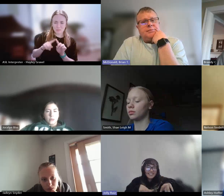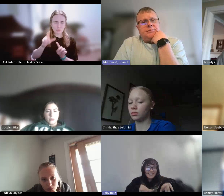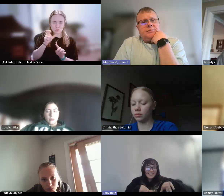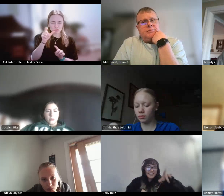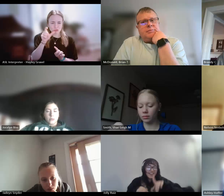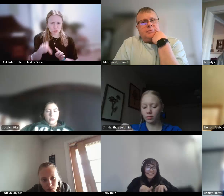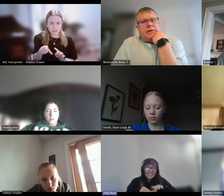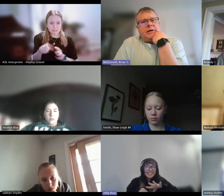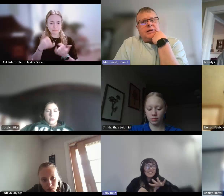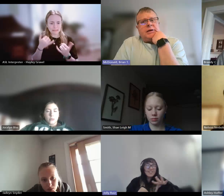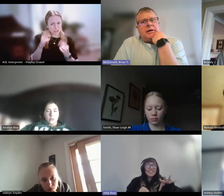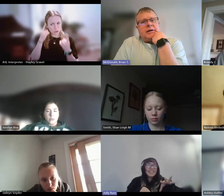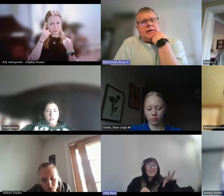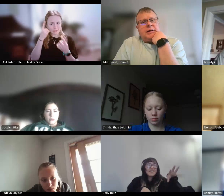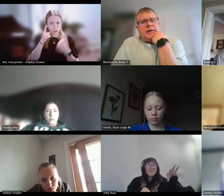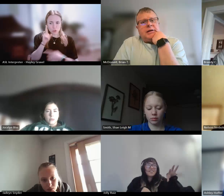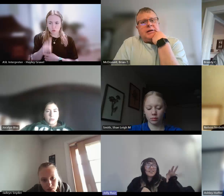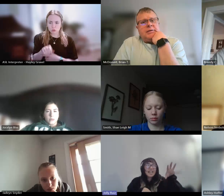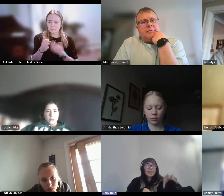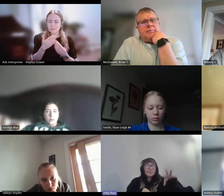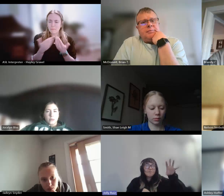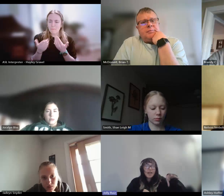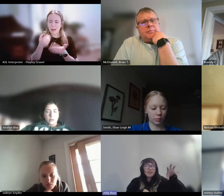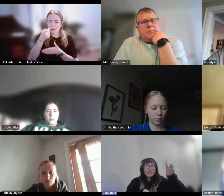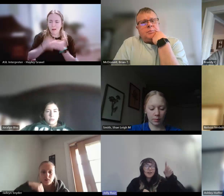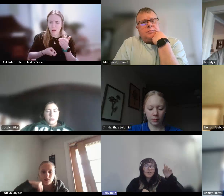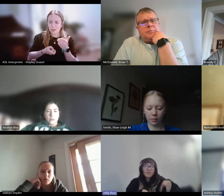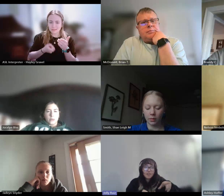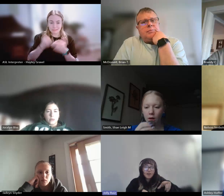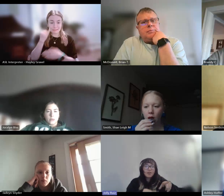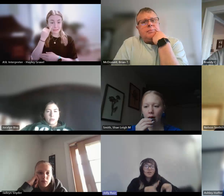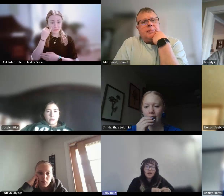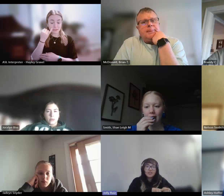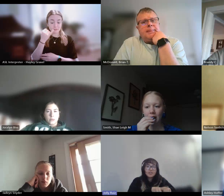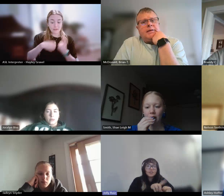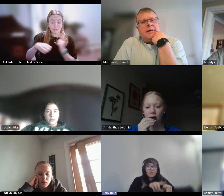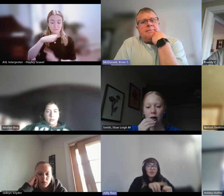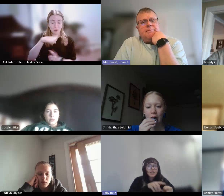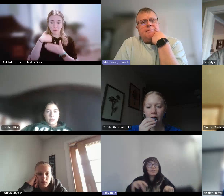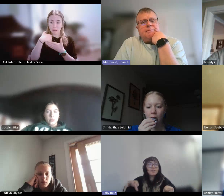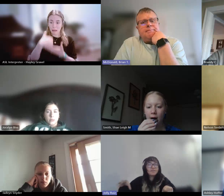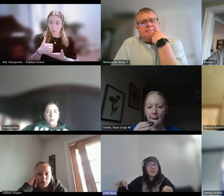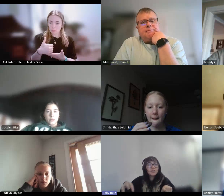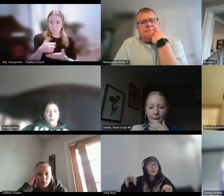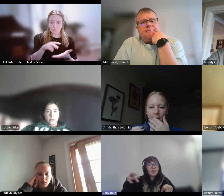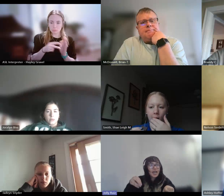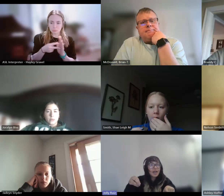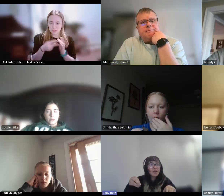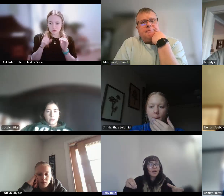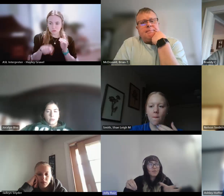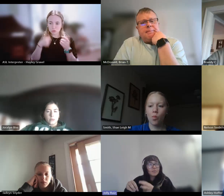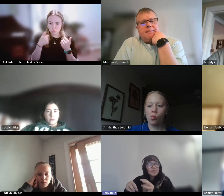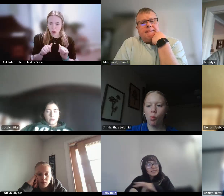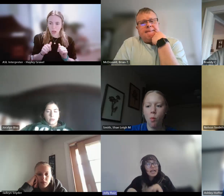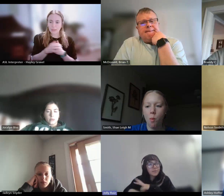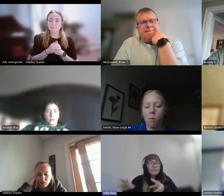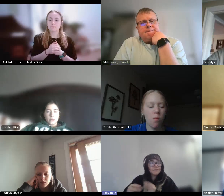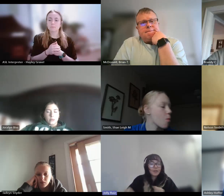paper. yeah. Just to see the types of metals that are over there could also Yeah. could actually be